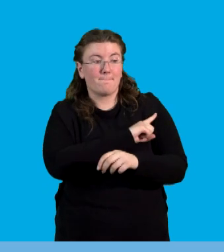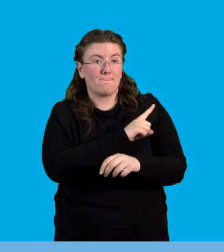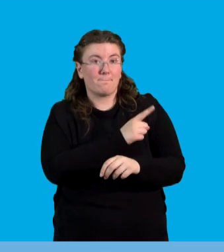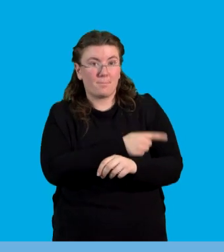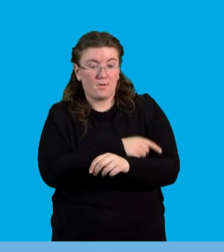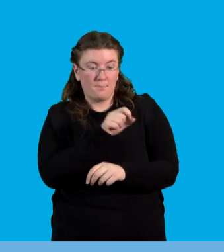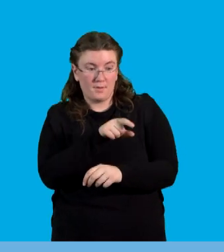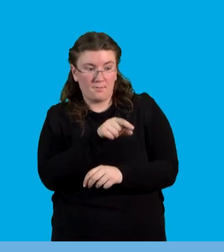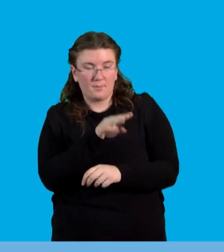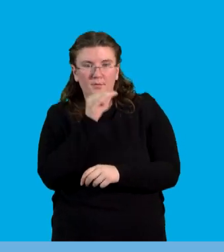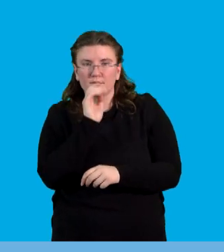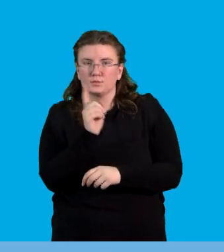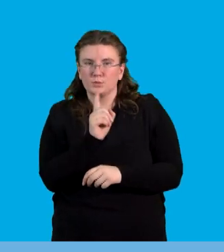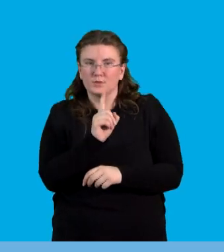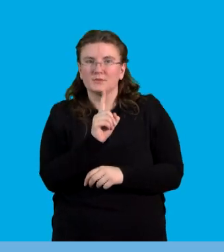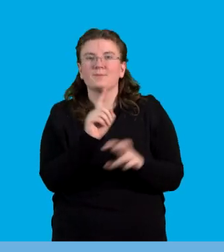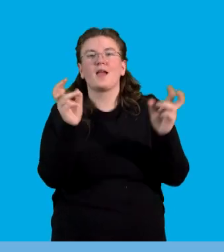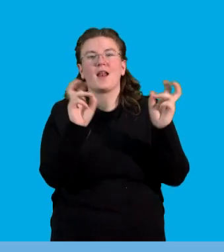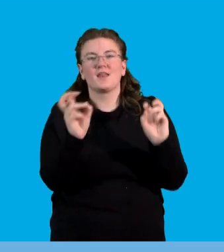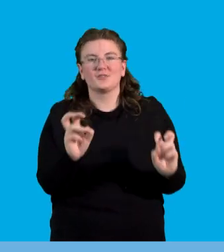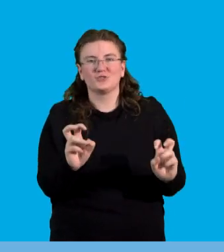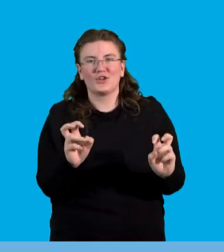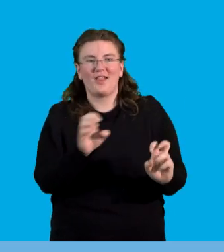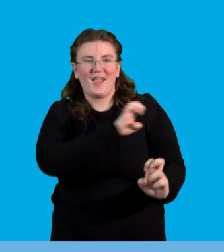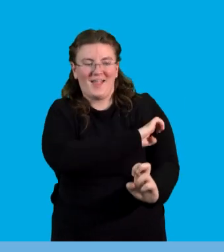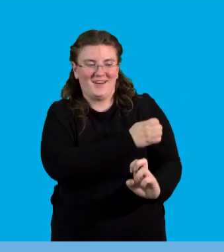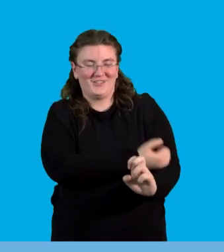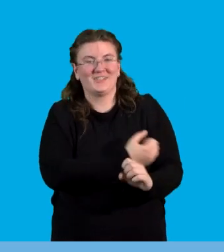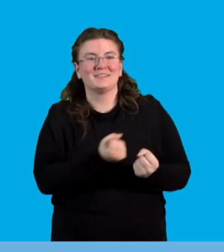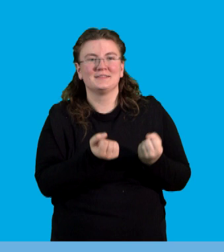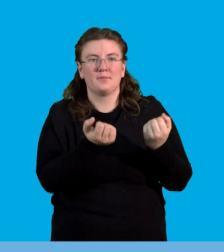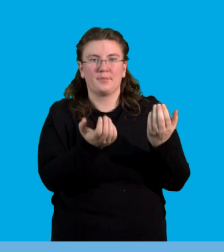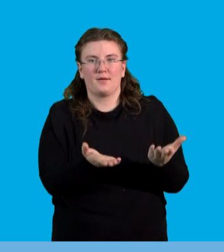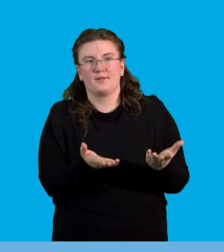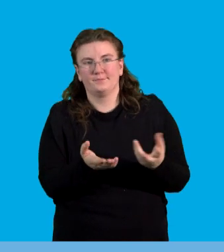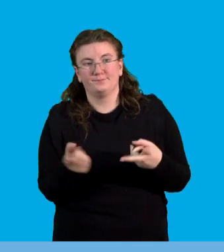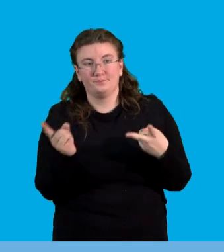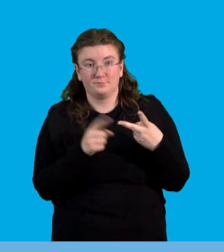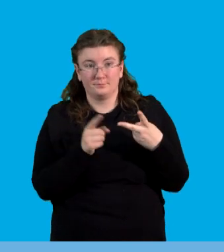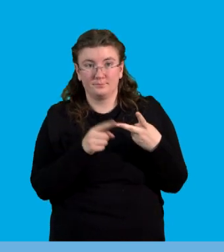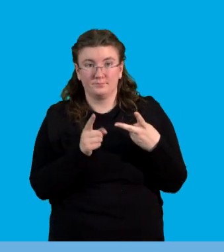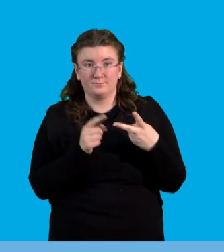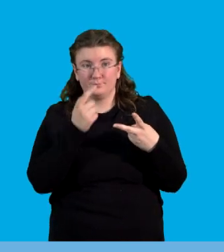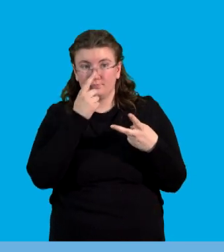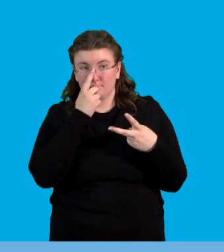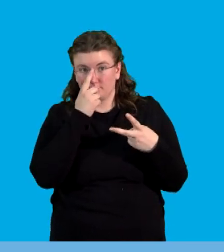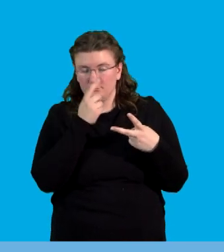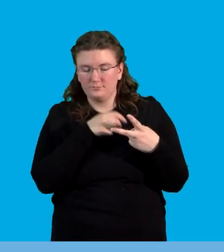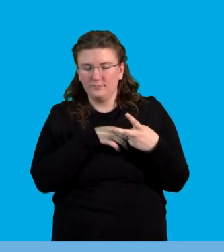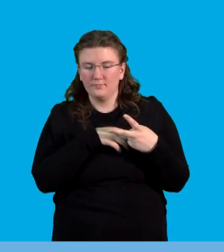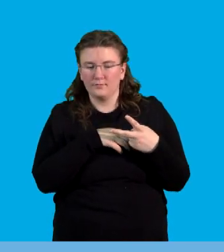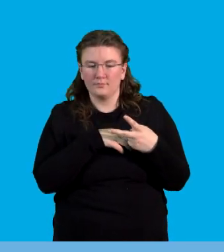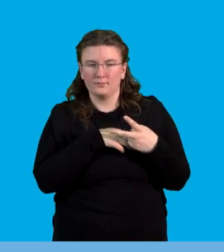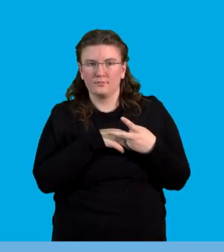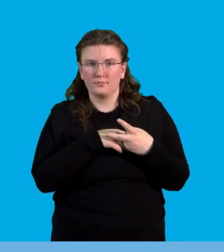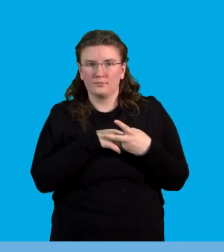the rate of electrical energy supply. And then number two, remember that the electric current or